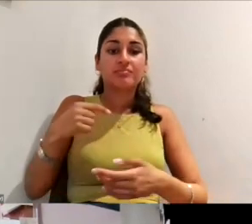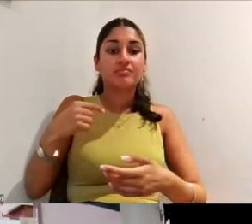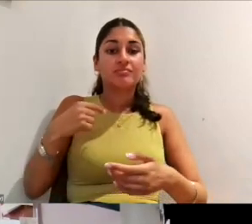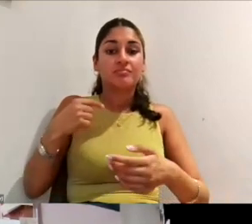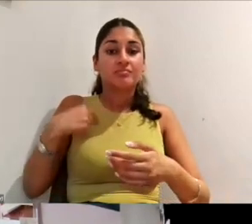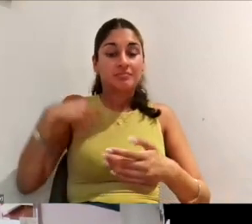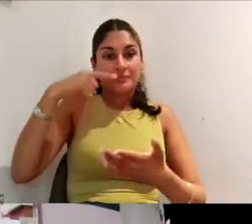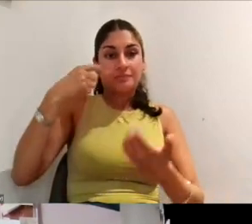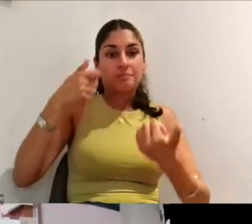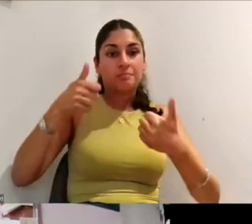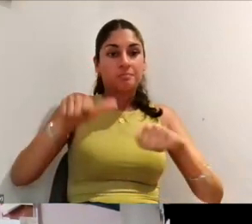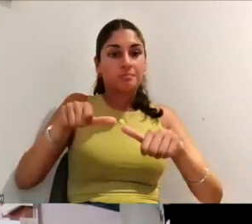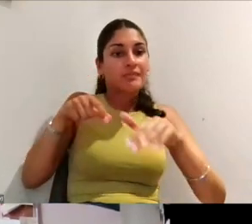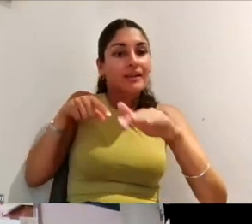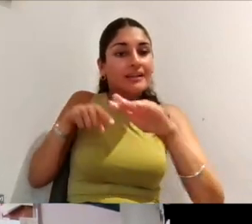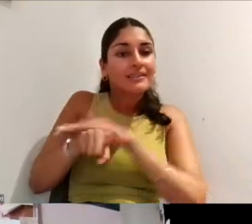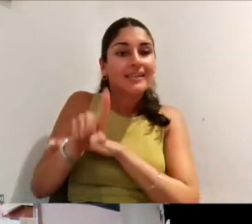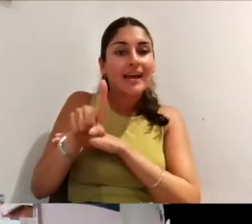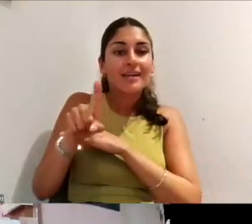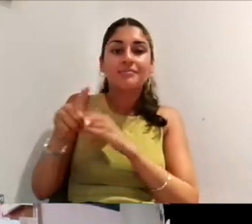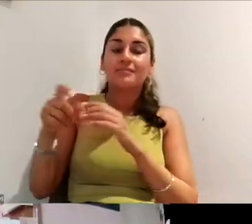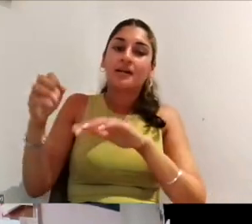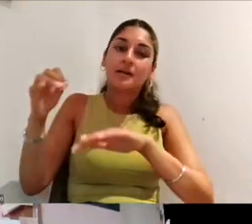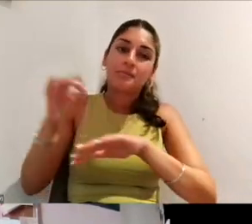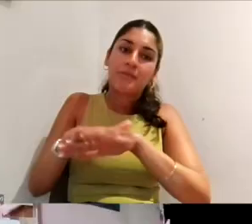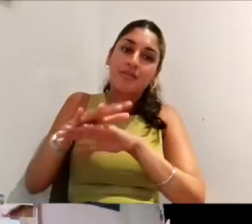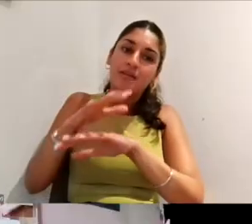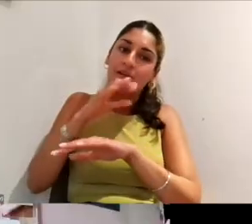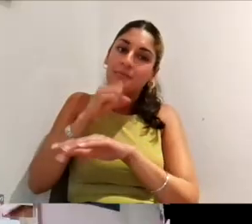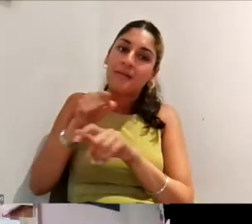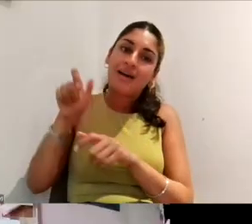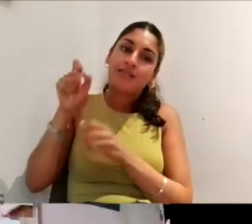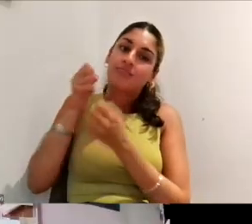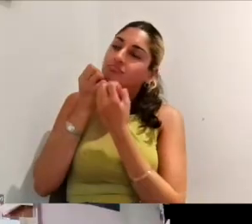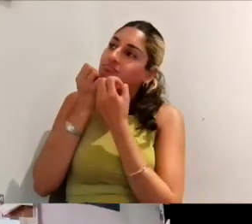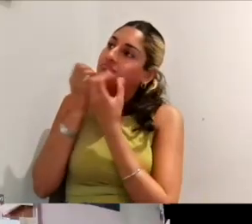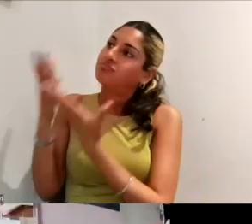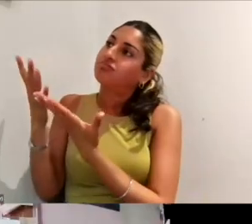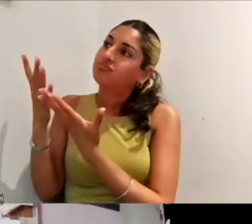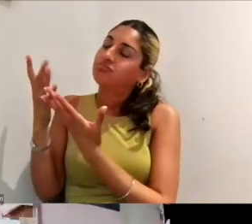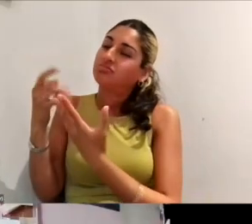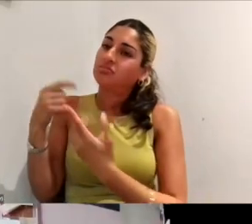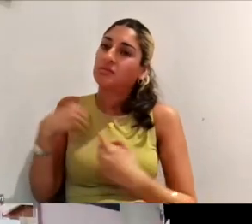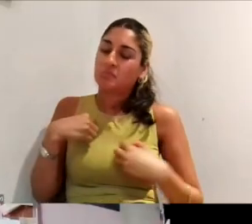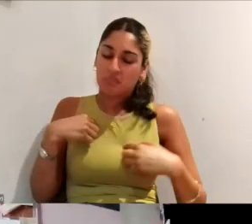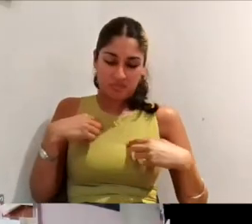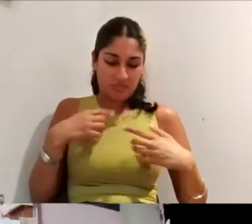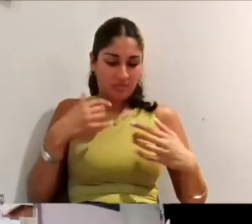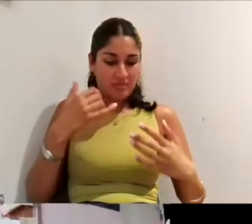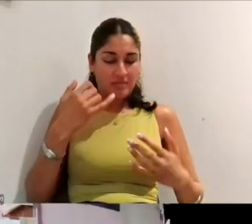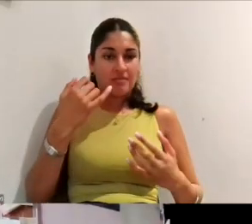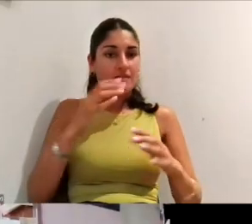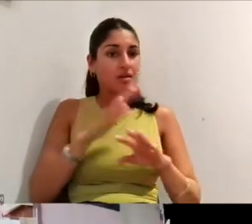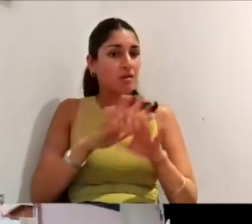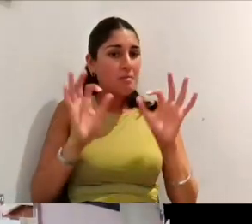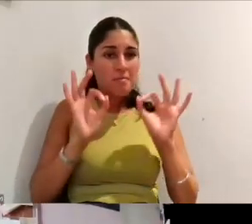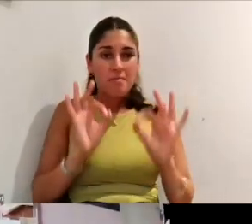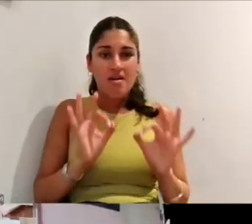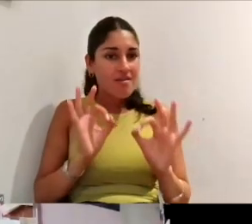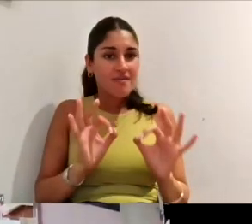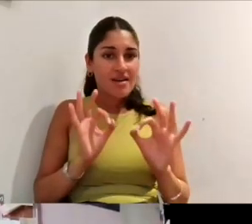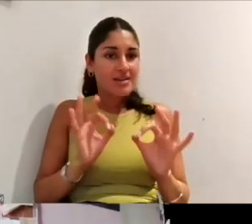a family that I could love and embrace. Flawed, I survived the sentence, a tough